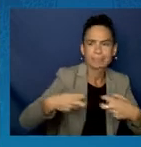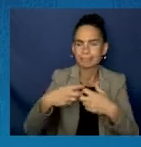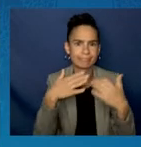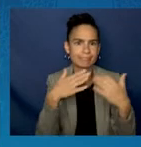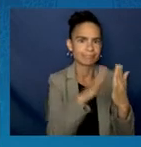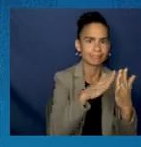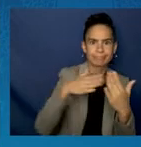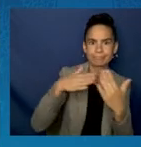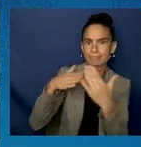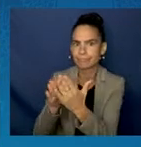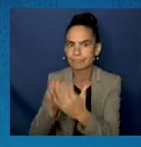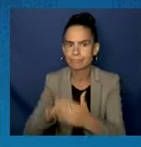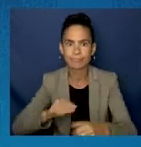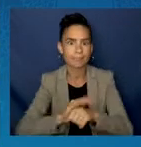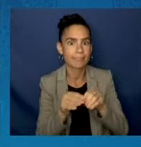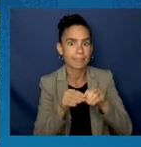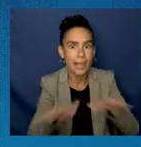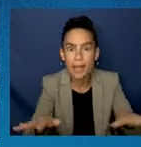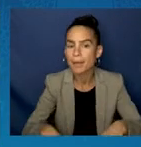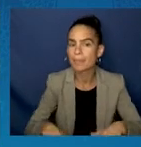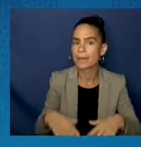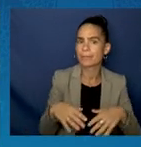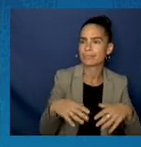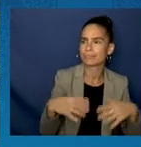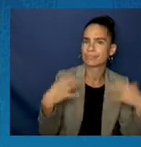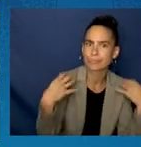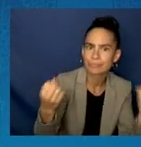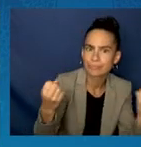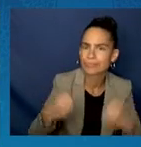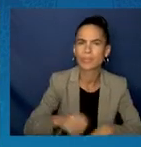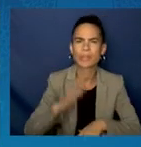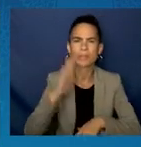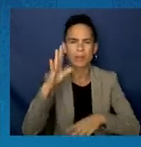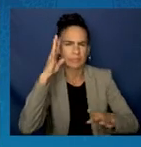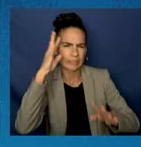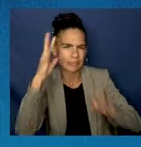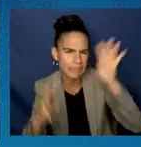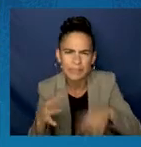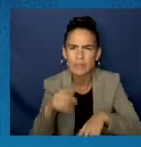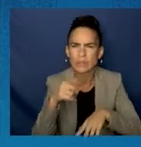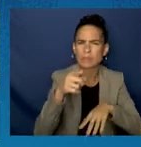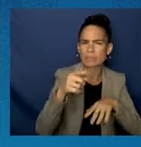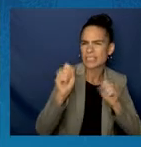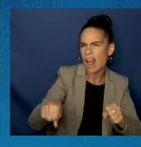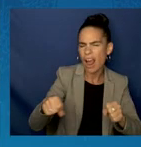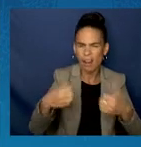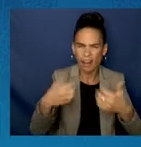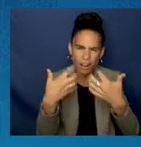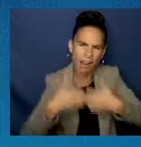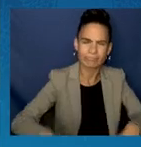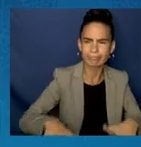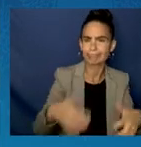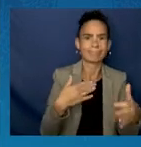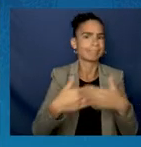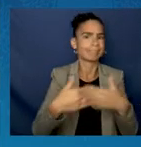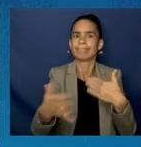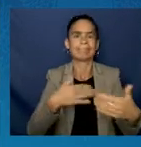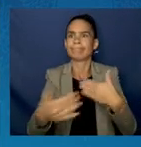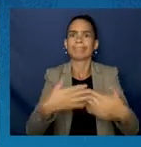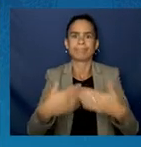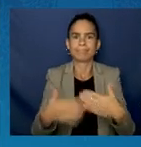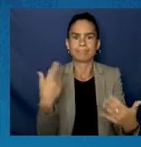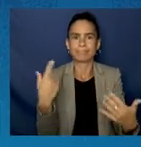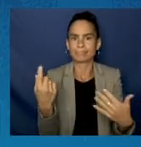been able to make things work even when things were not as supportive of you as they needed to be because we just had so